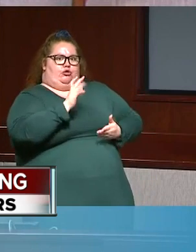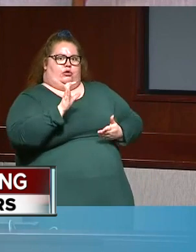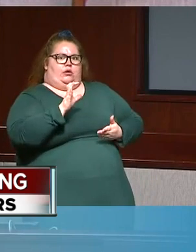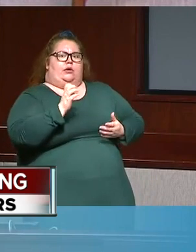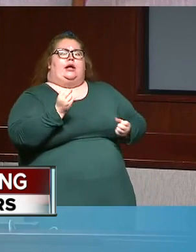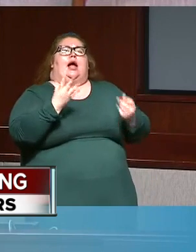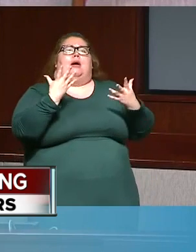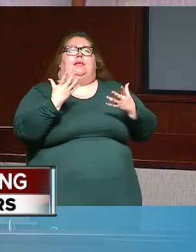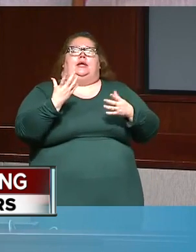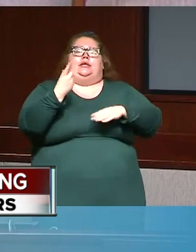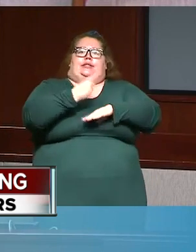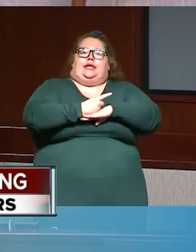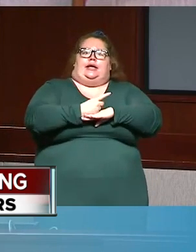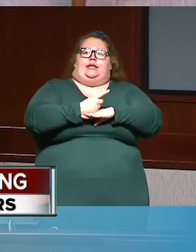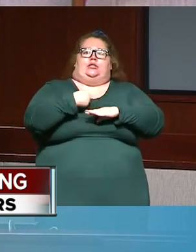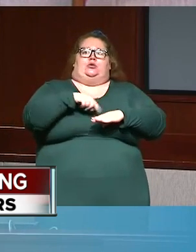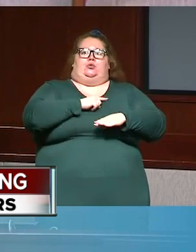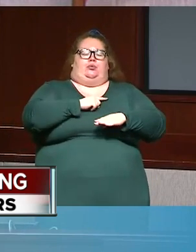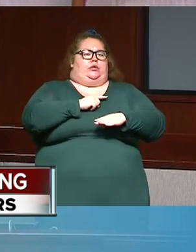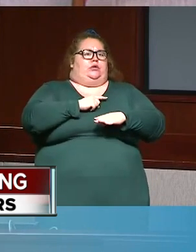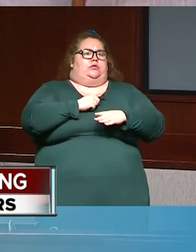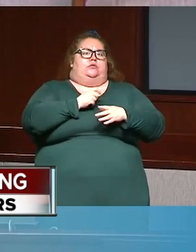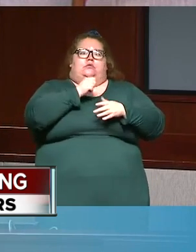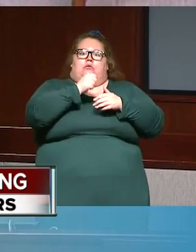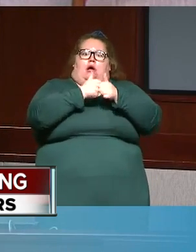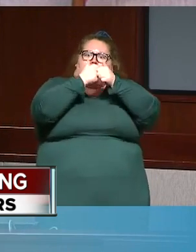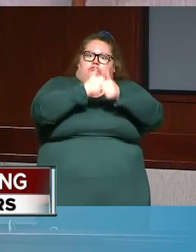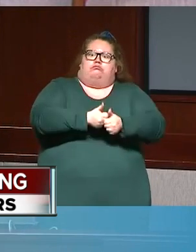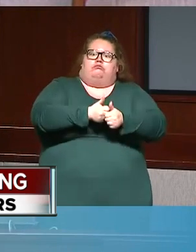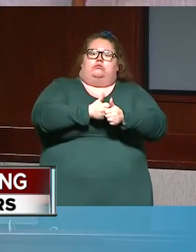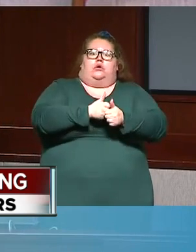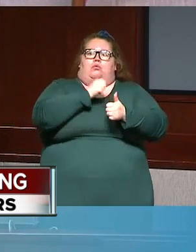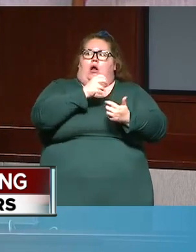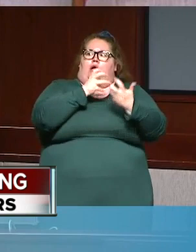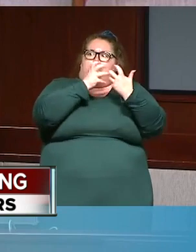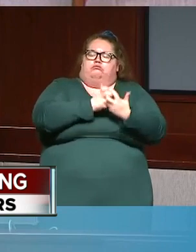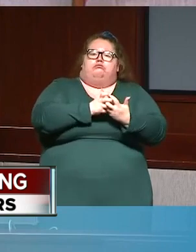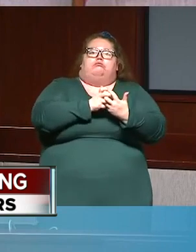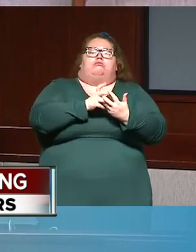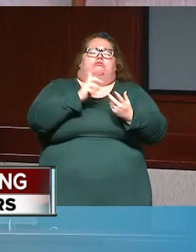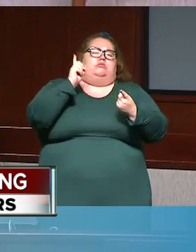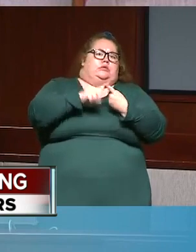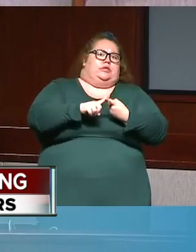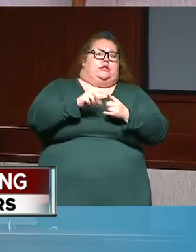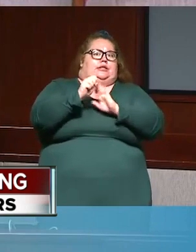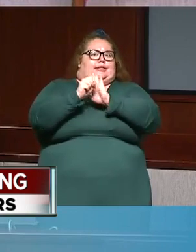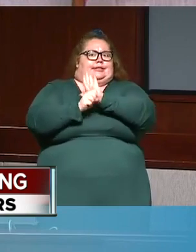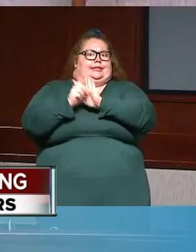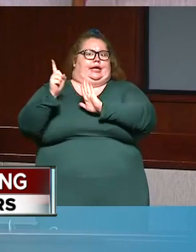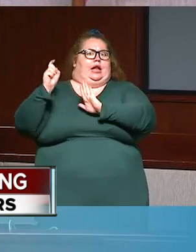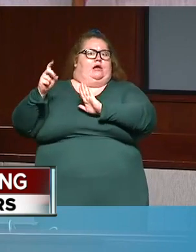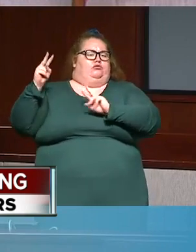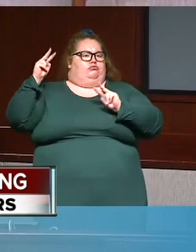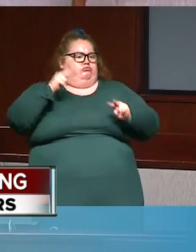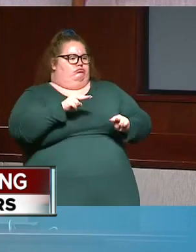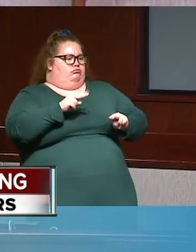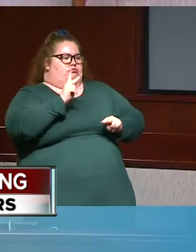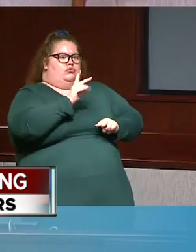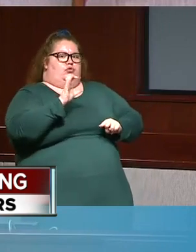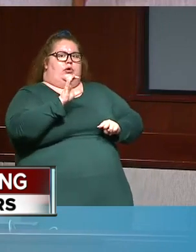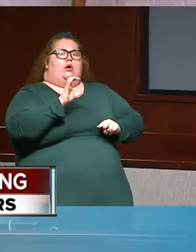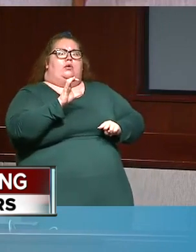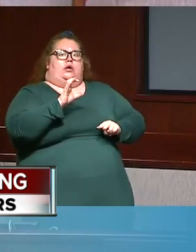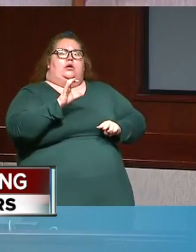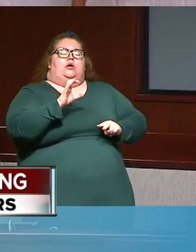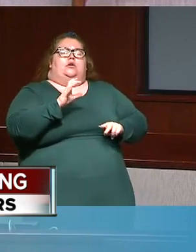order for us to scale back some operations? And if so, what is the county looking at scaling